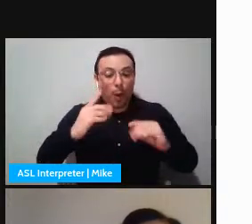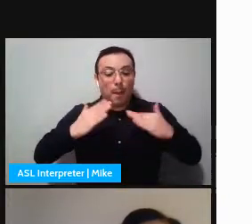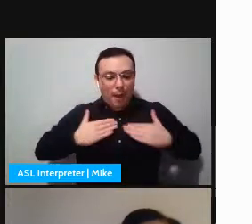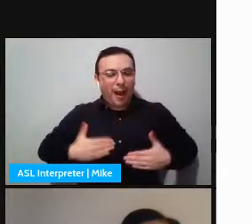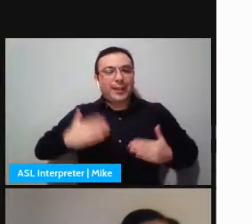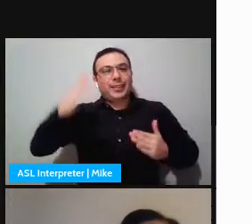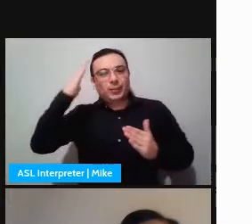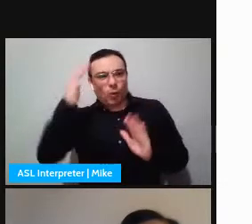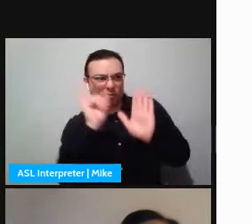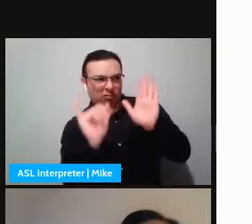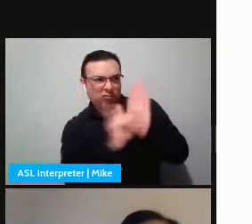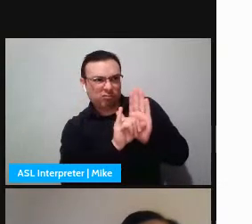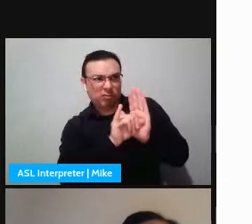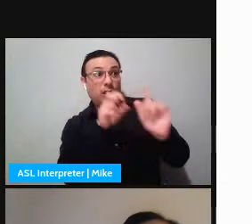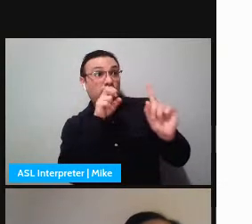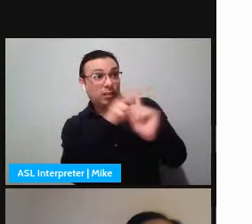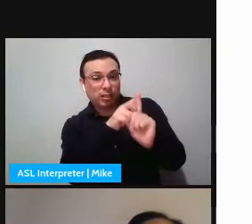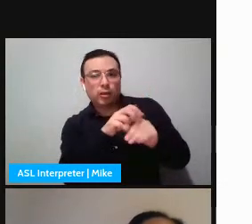producing a vaccine.